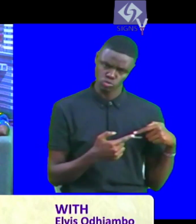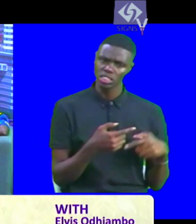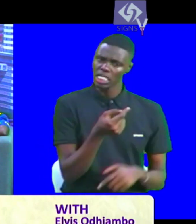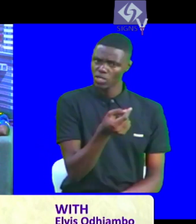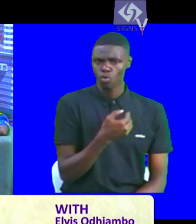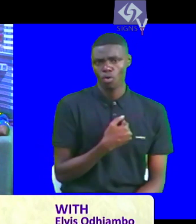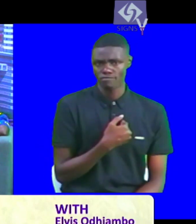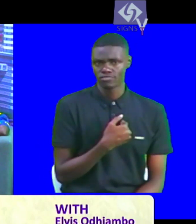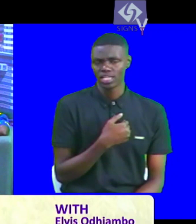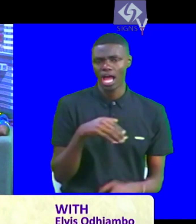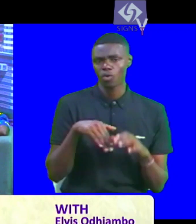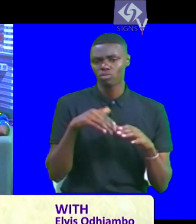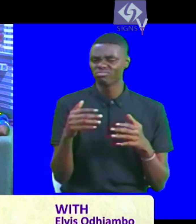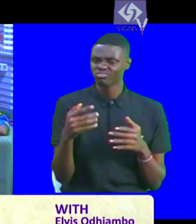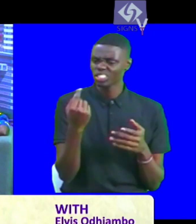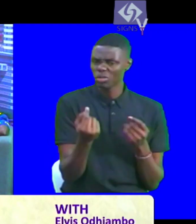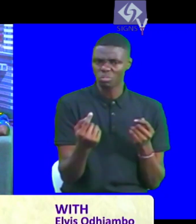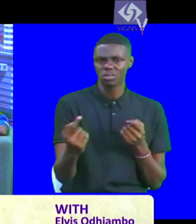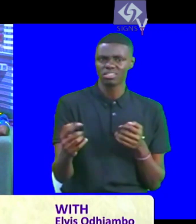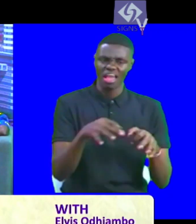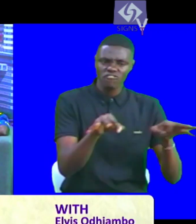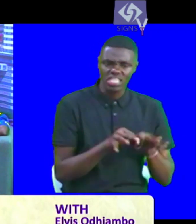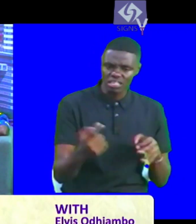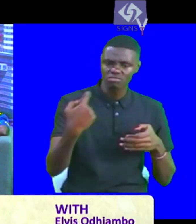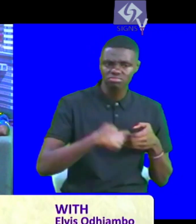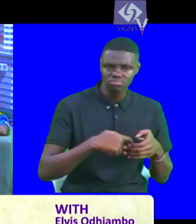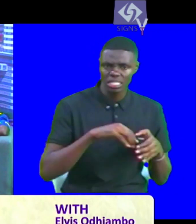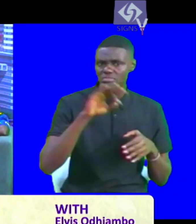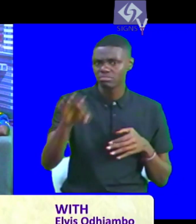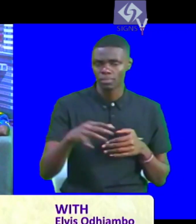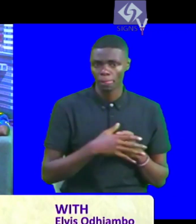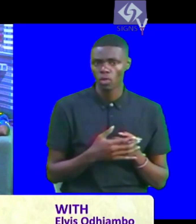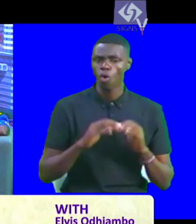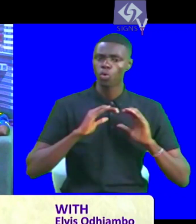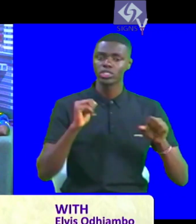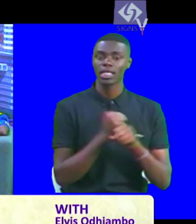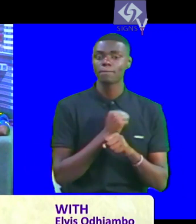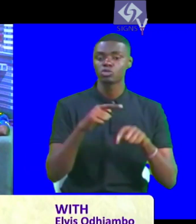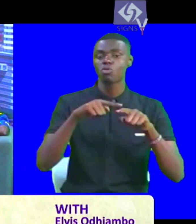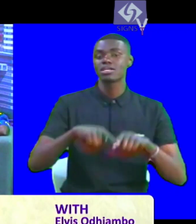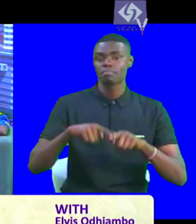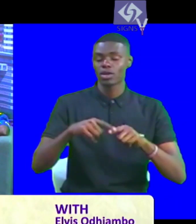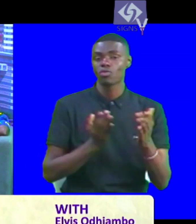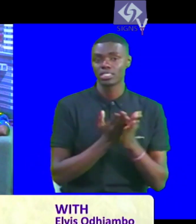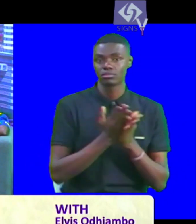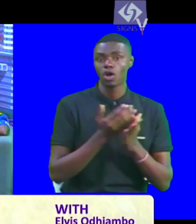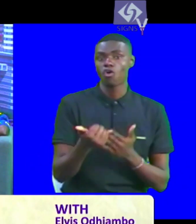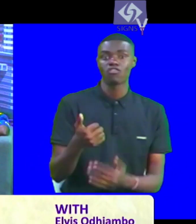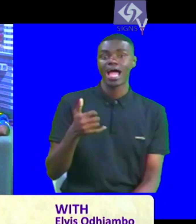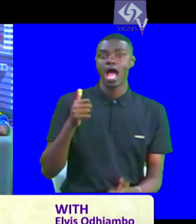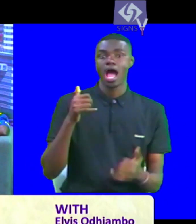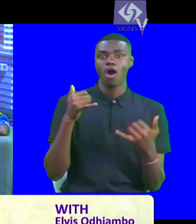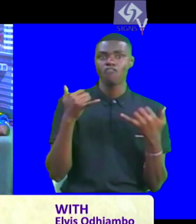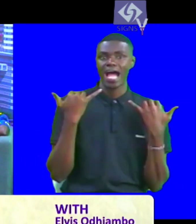injury prone. Kidogo ako nje, kidogo ako ndani ya uwanja. So kidogo Erik ten Hag clearly he cannot depend